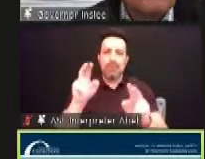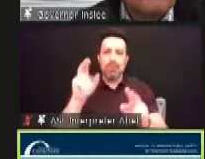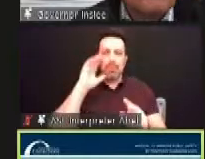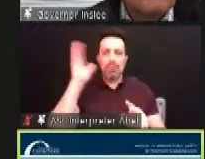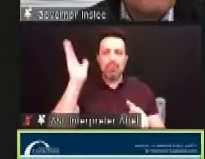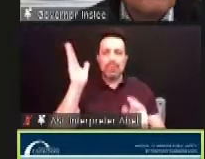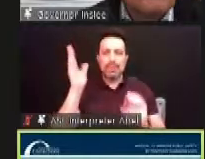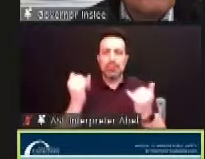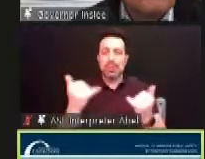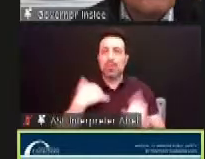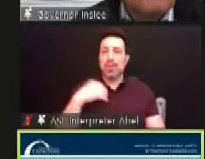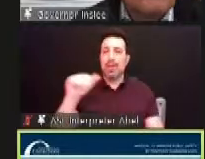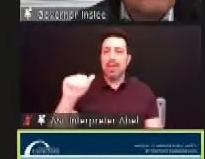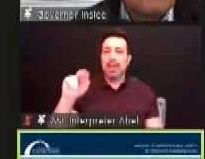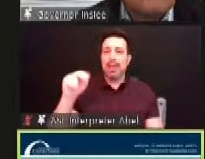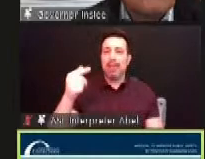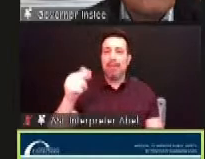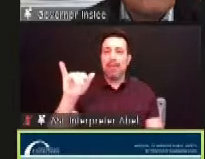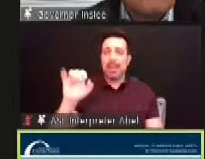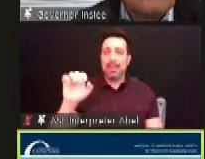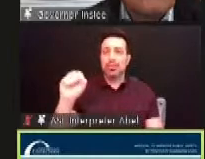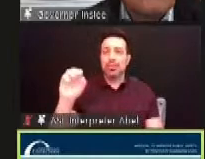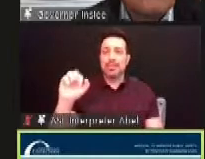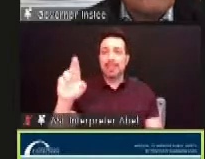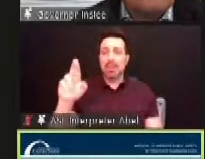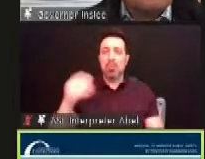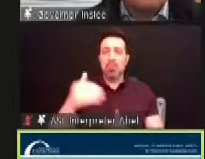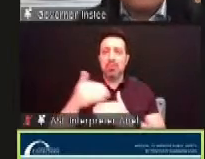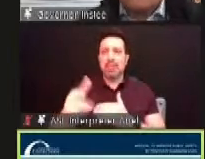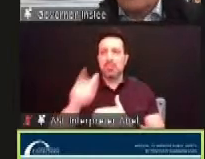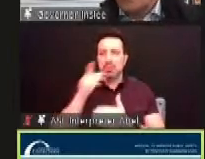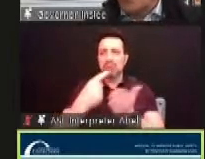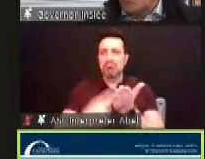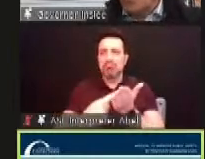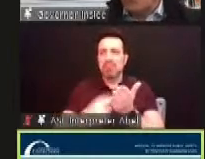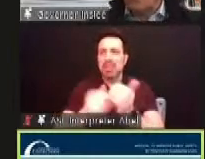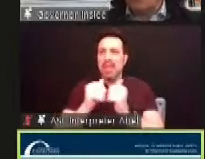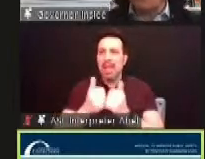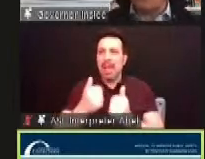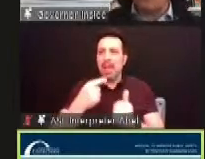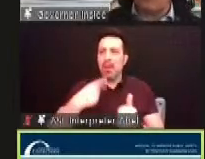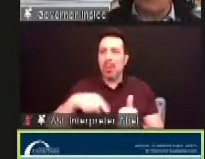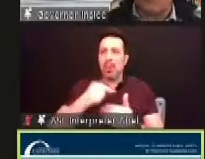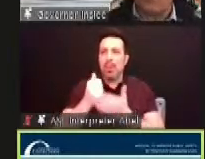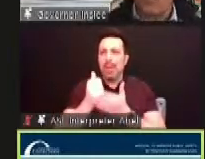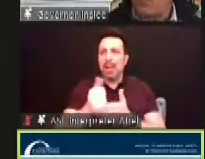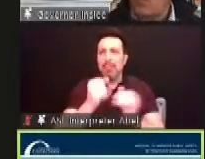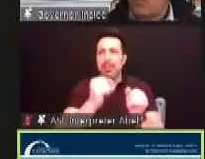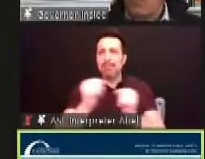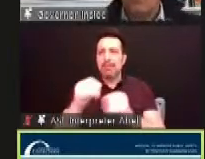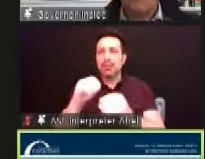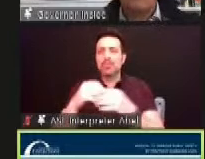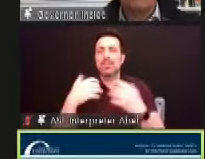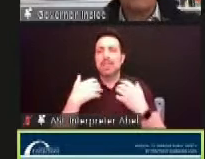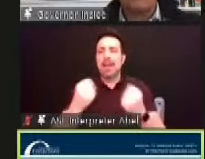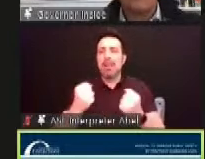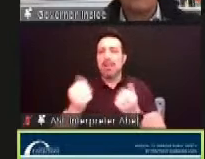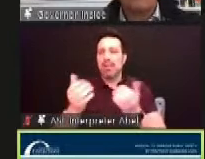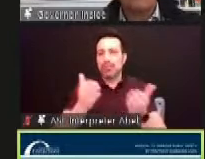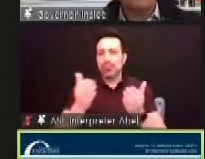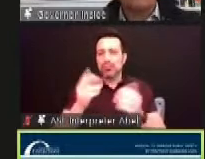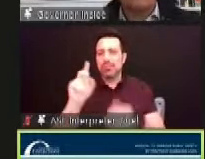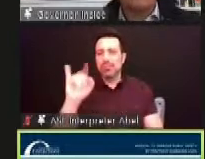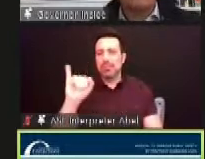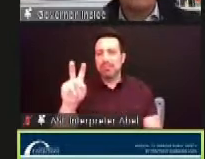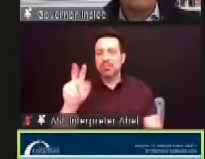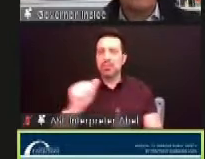presentation today. We have Angie Sauer next, who's going to really talk about how we help individuals within our health services division